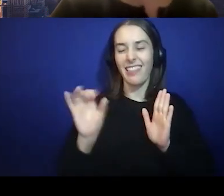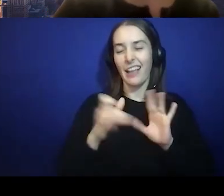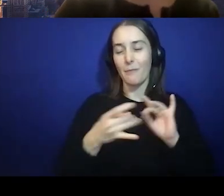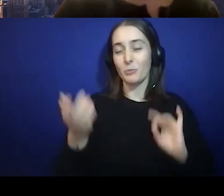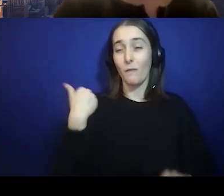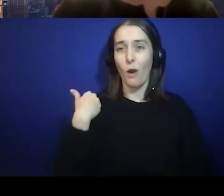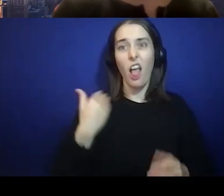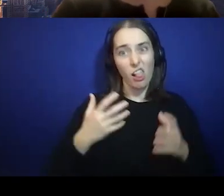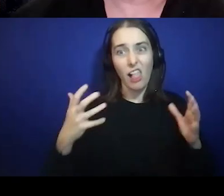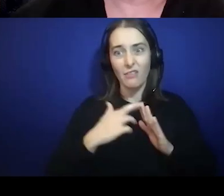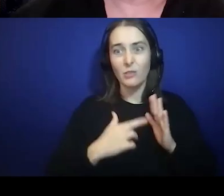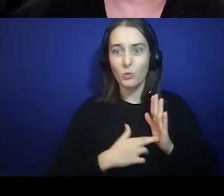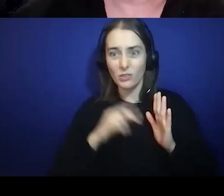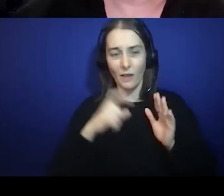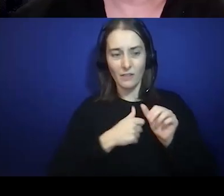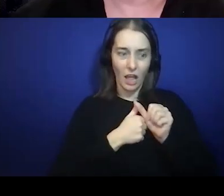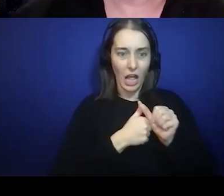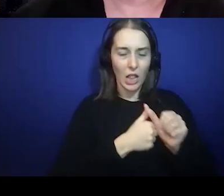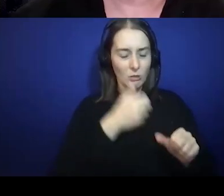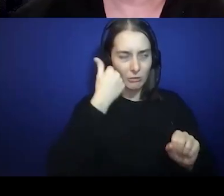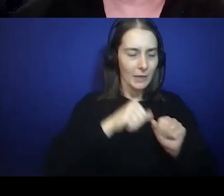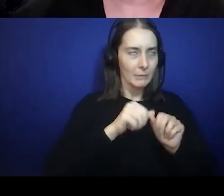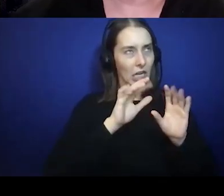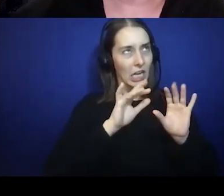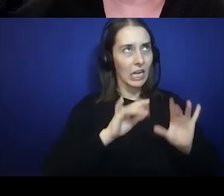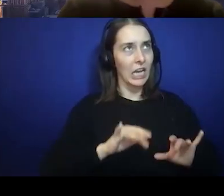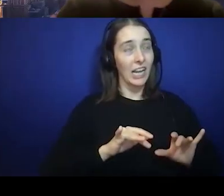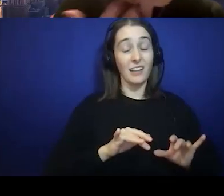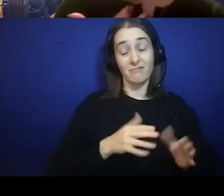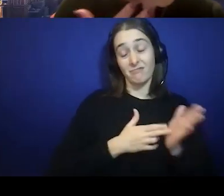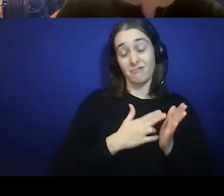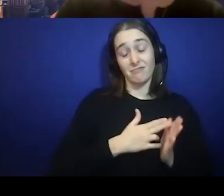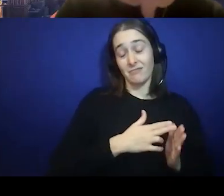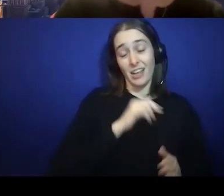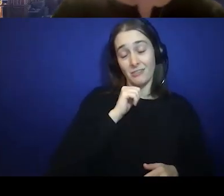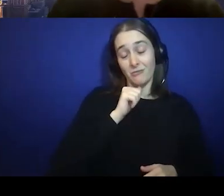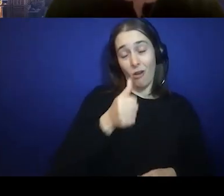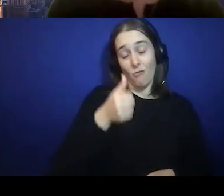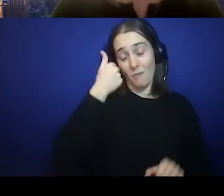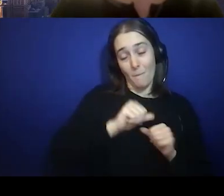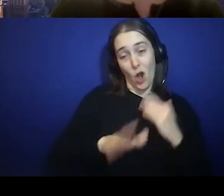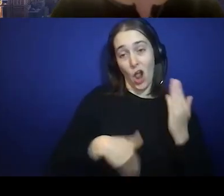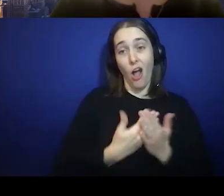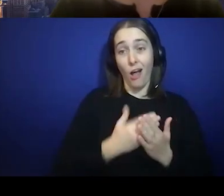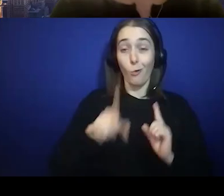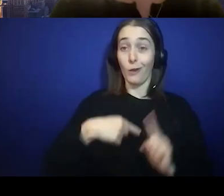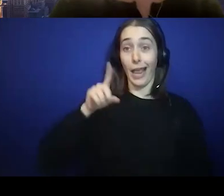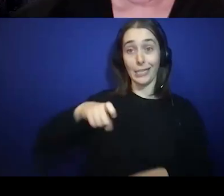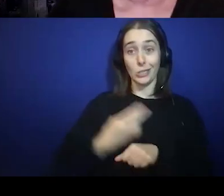there's a lot of rules in APA to go through Mhm. and remember. I frankly don't remember them all either, and I look them up when I need to.